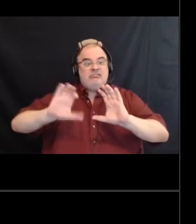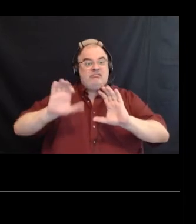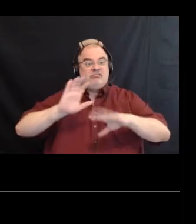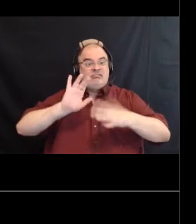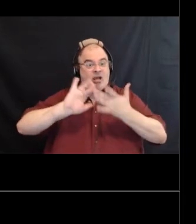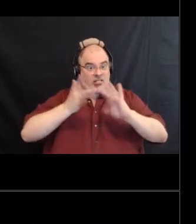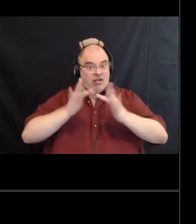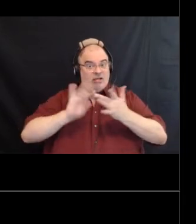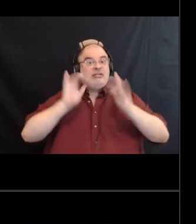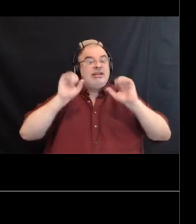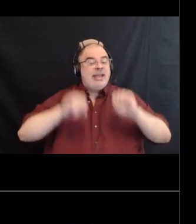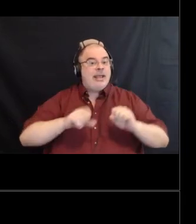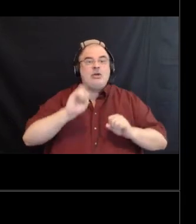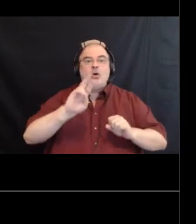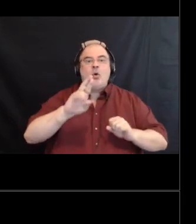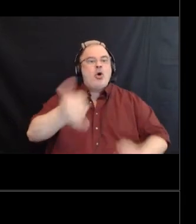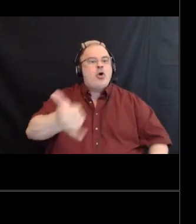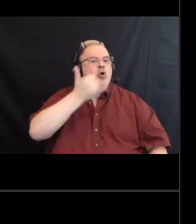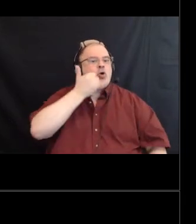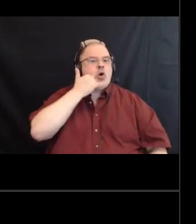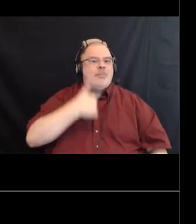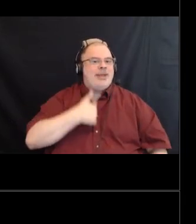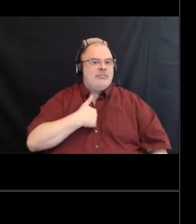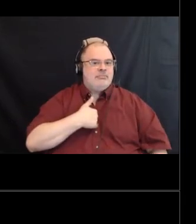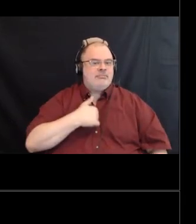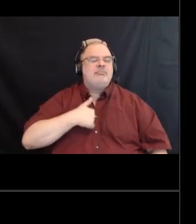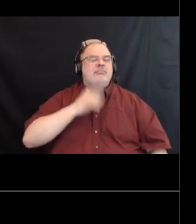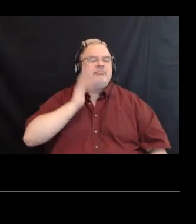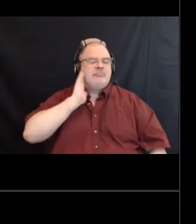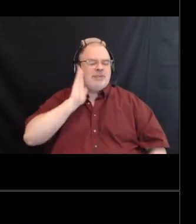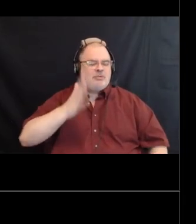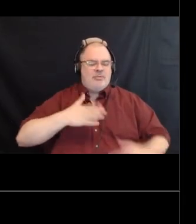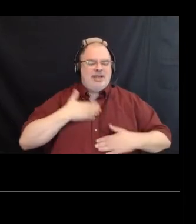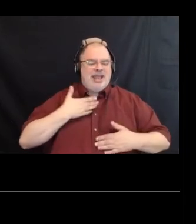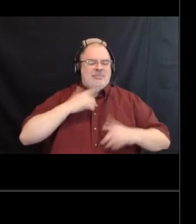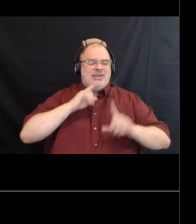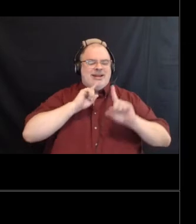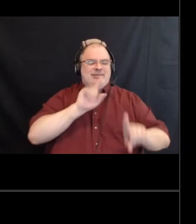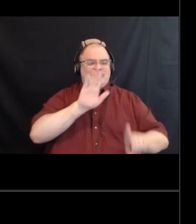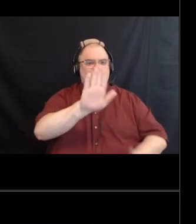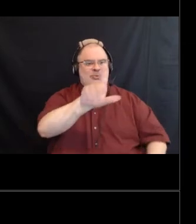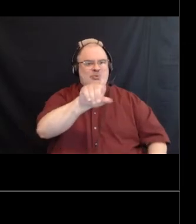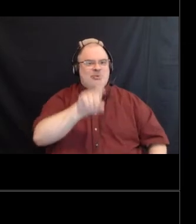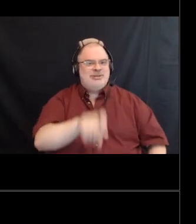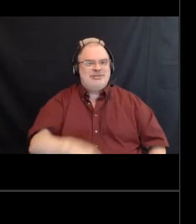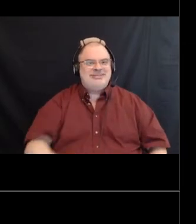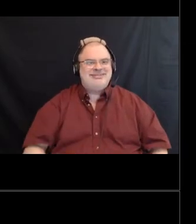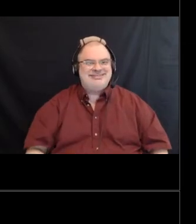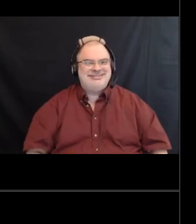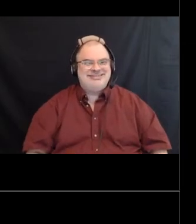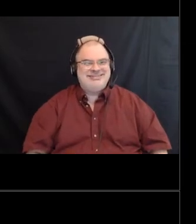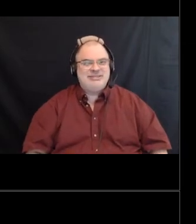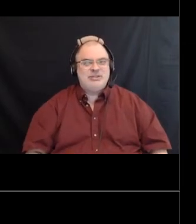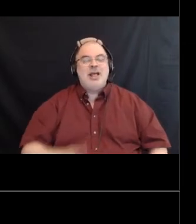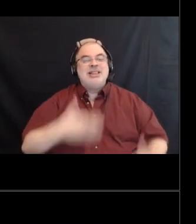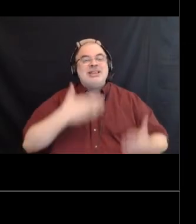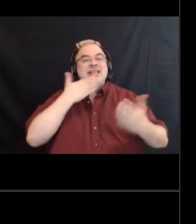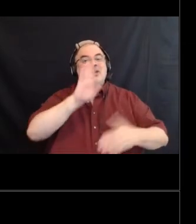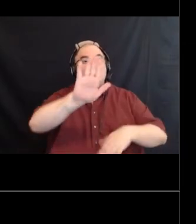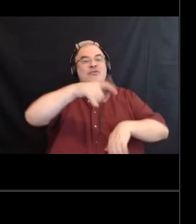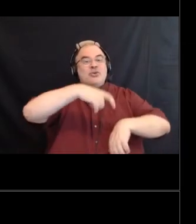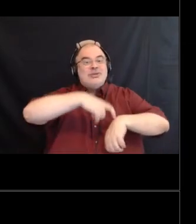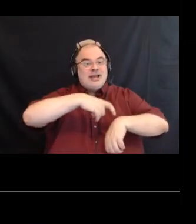I'll be more than happy to answer any questions you may have. But on behalf of the program, thank you for your time